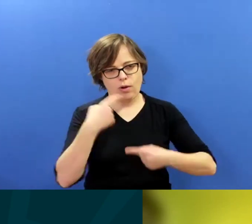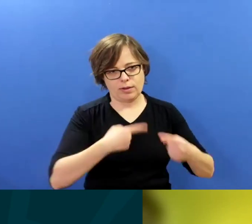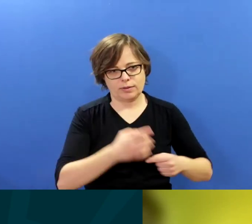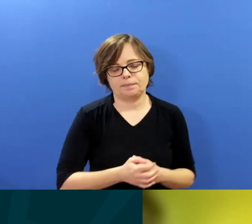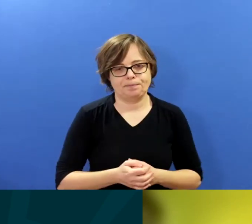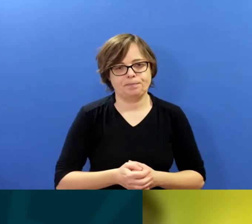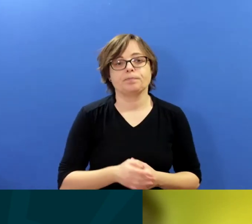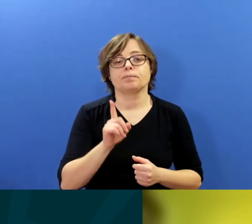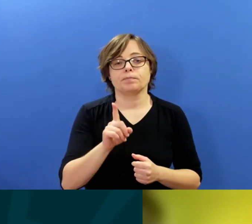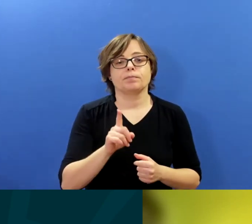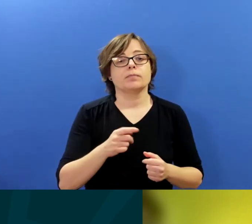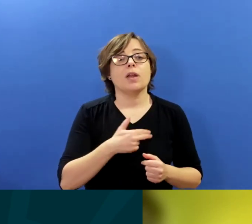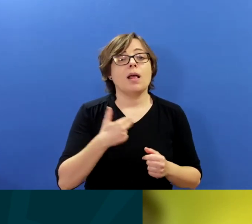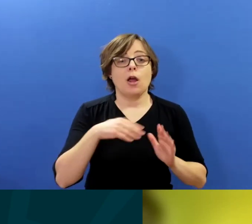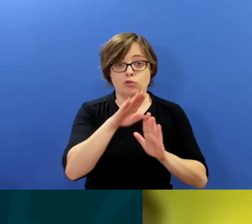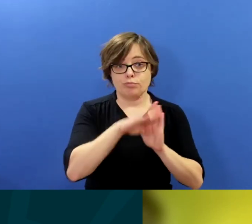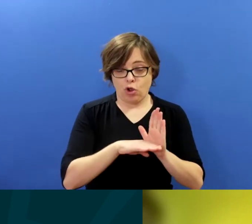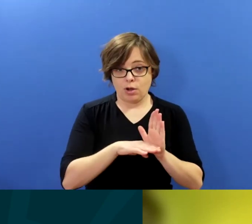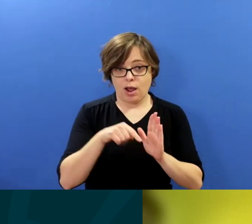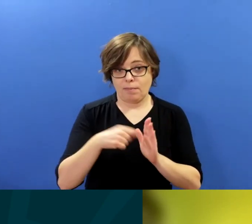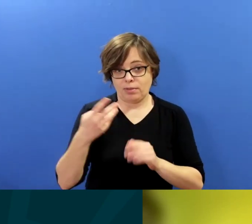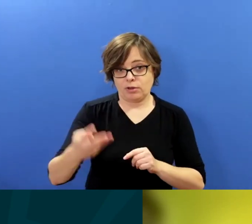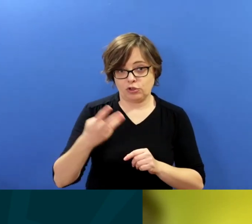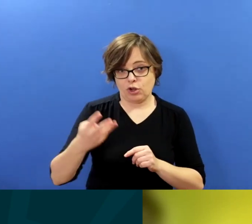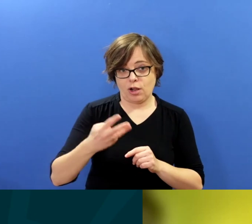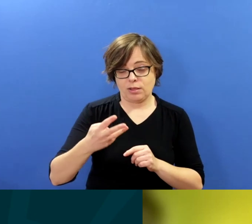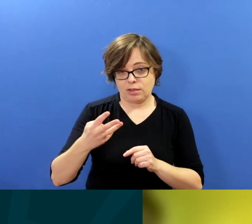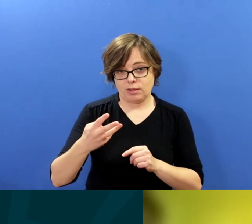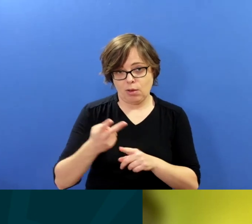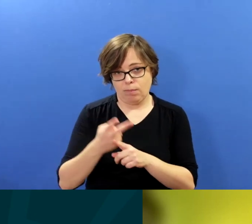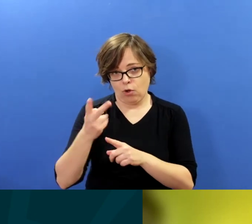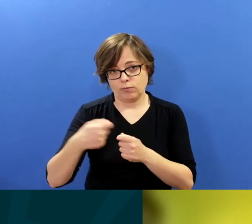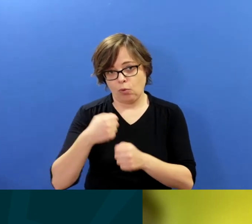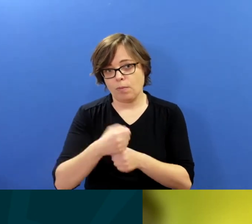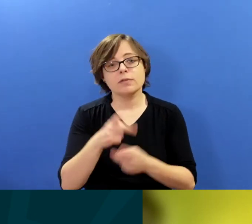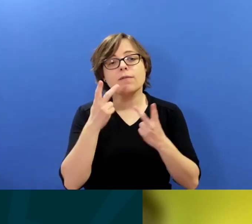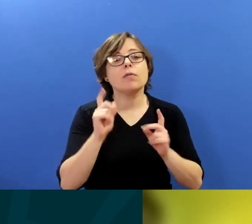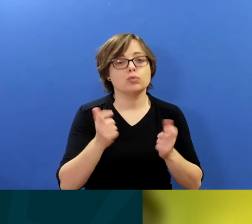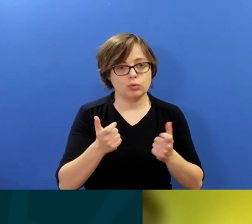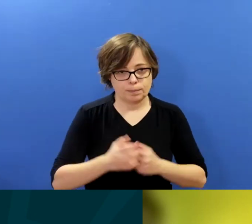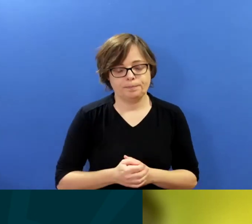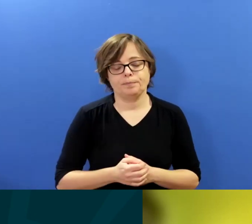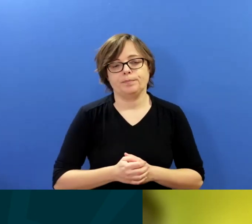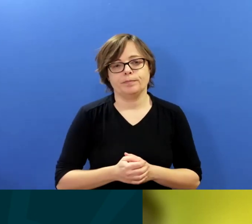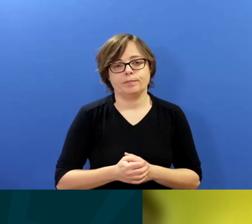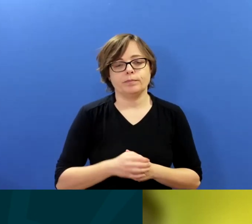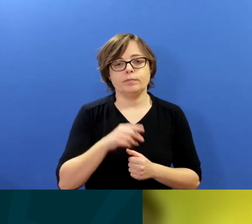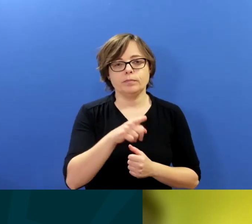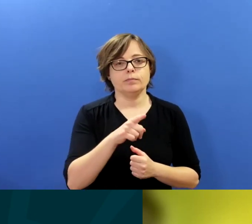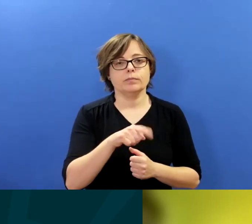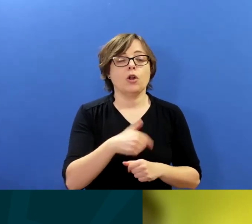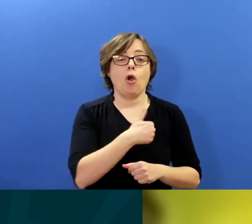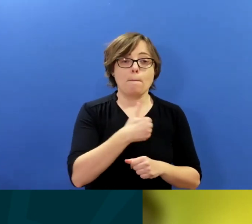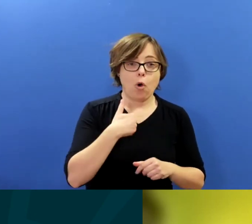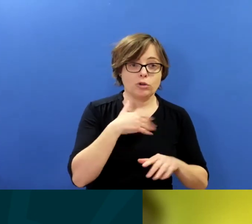of local communities in Poland are definitely much older. For our program that is planned for the next 4 years, it is